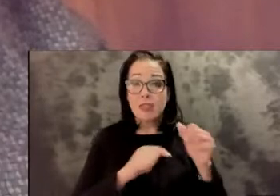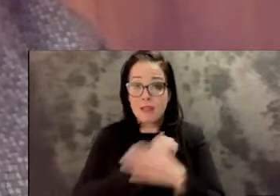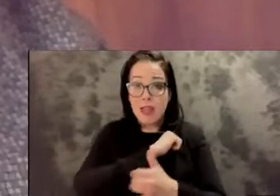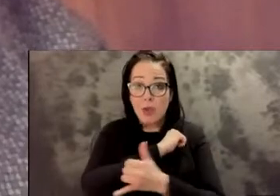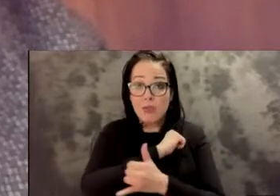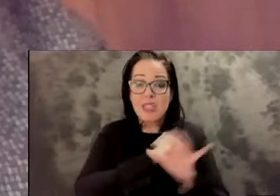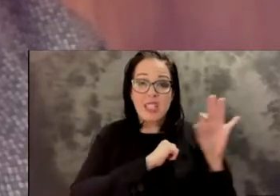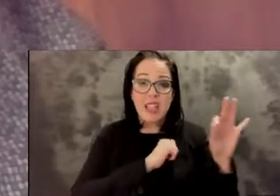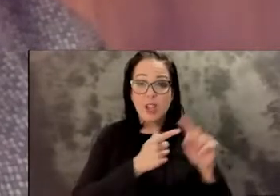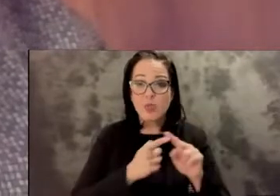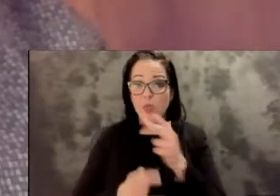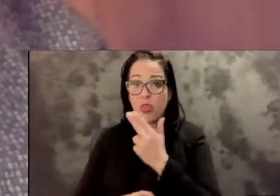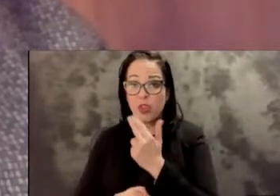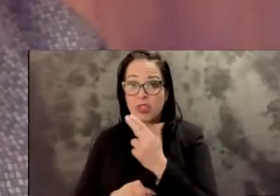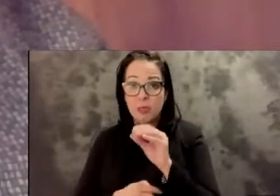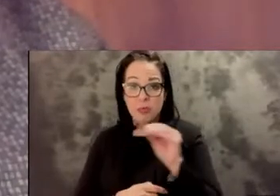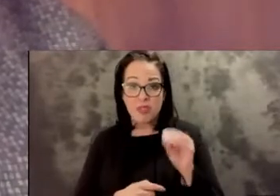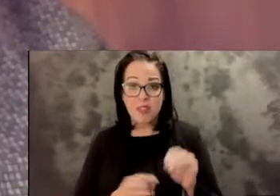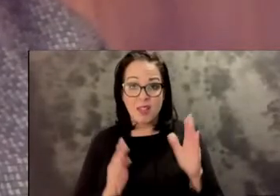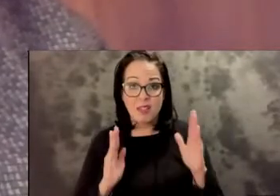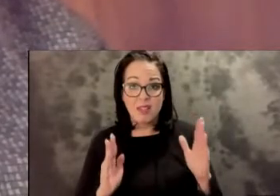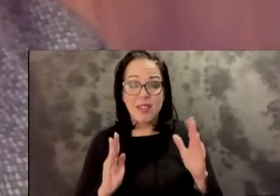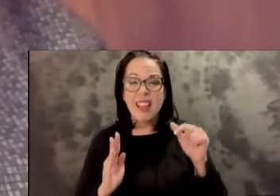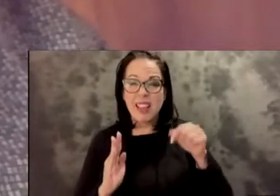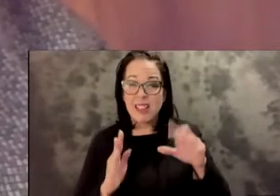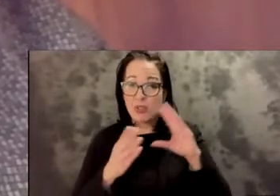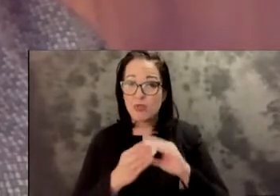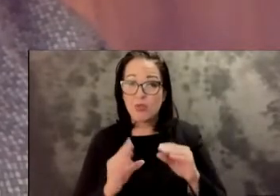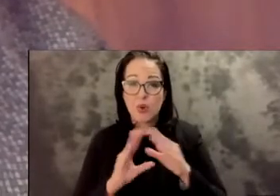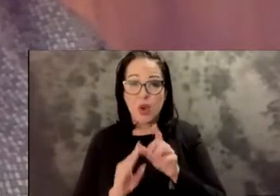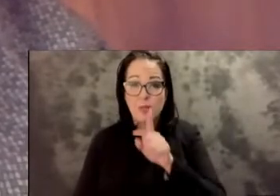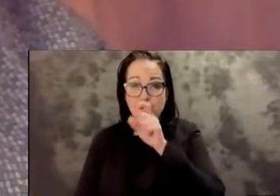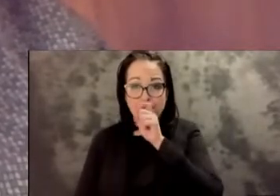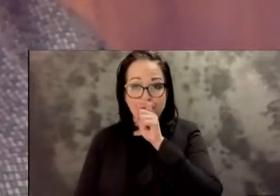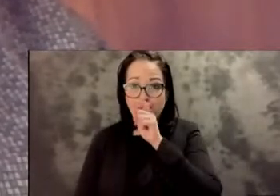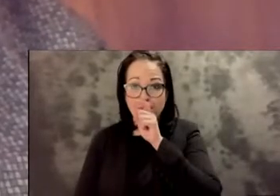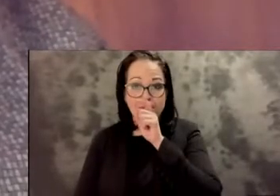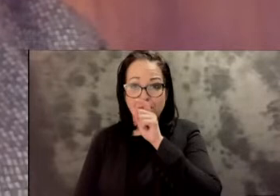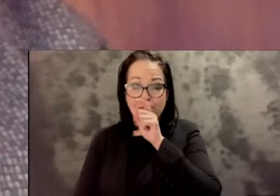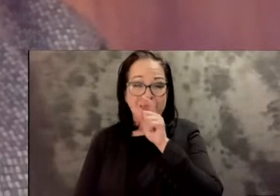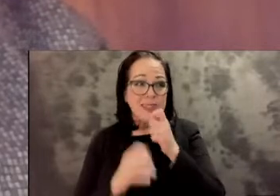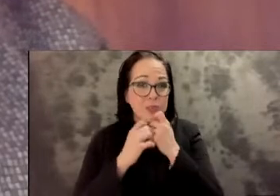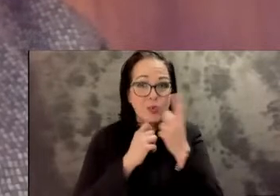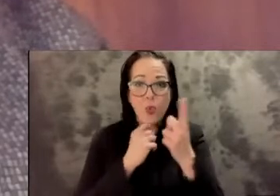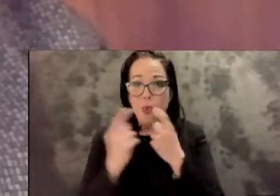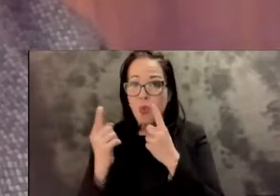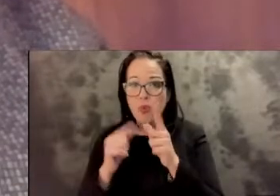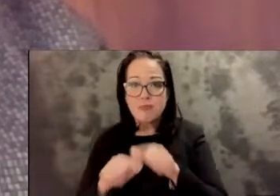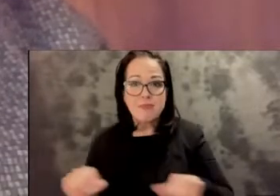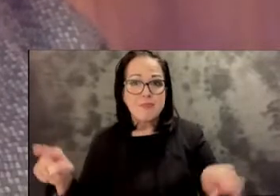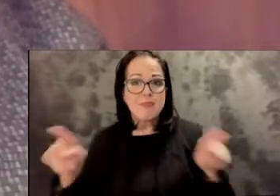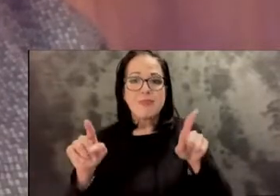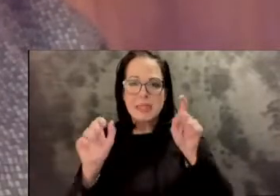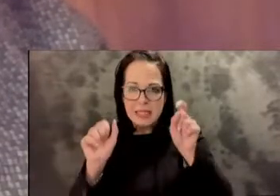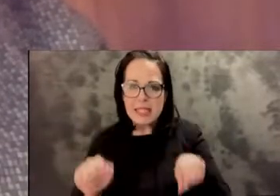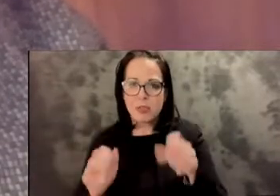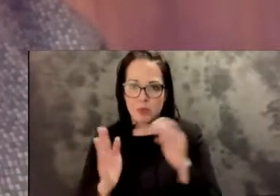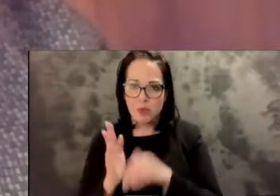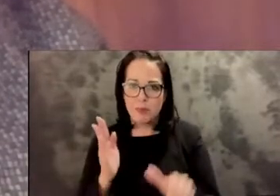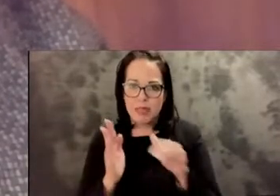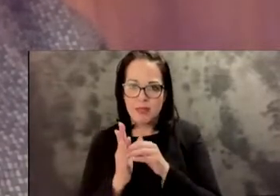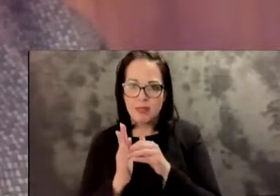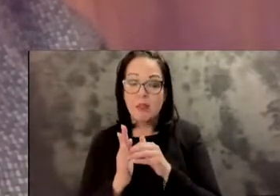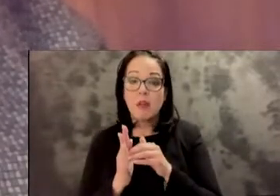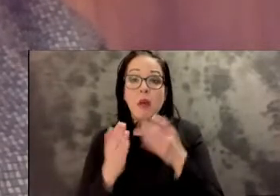to 13%. This story has not been told. It needs to be repeated. The public